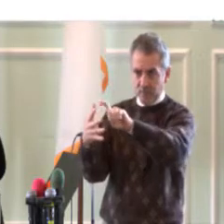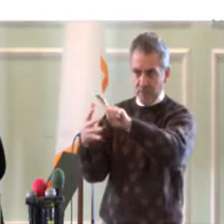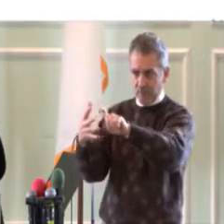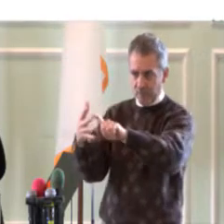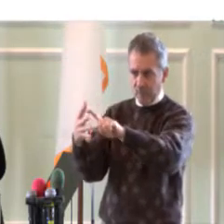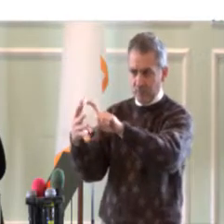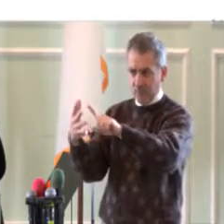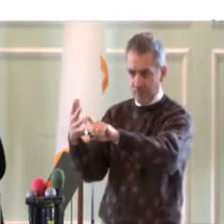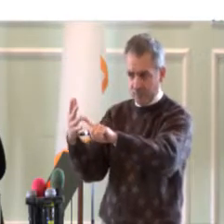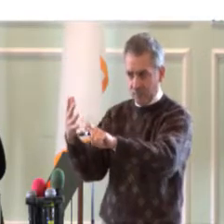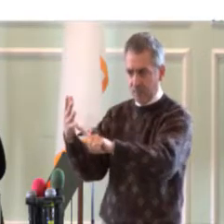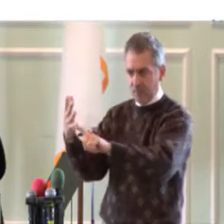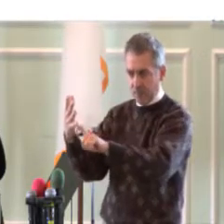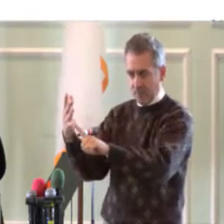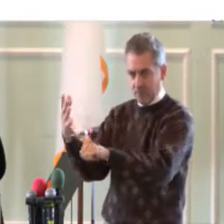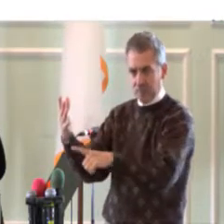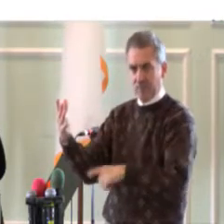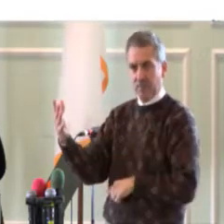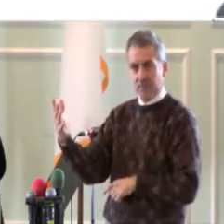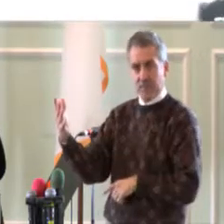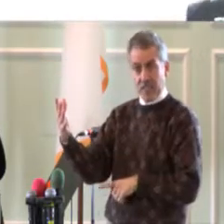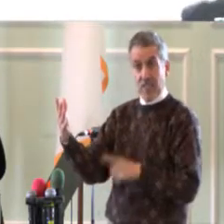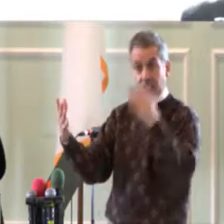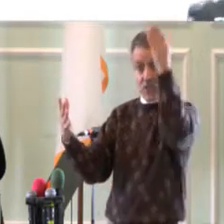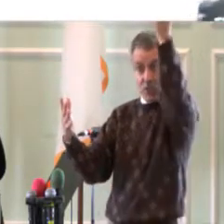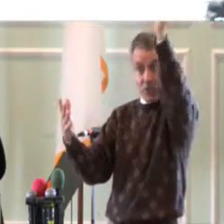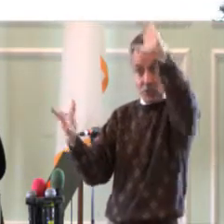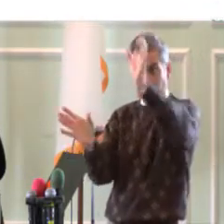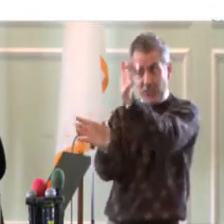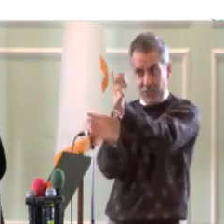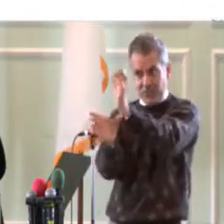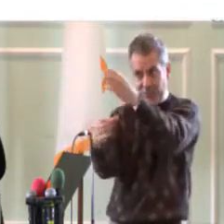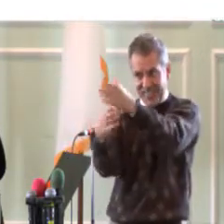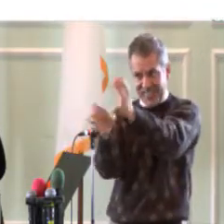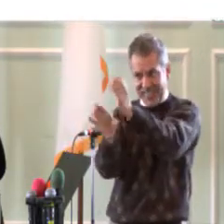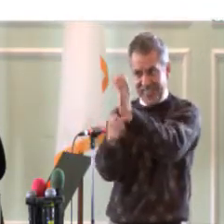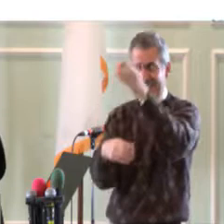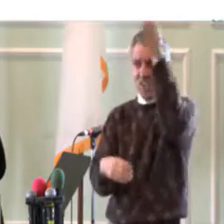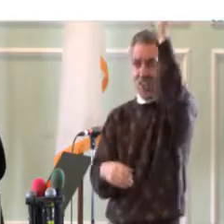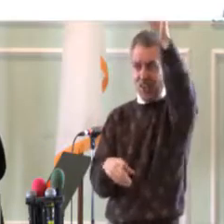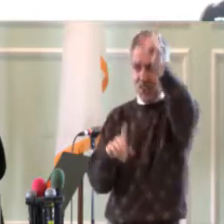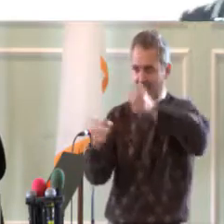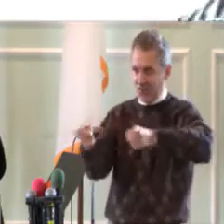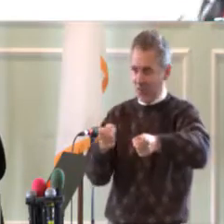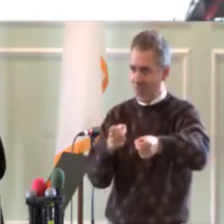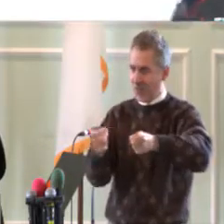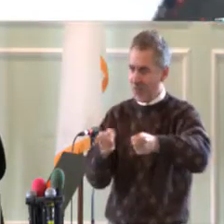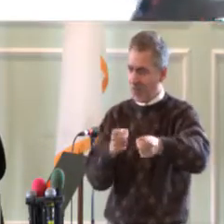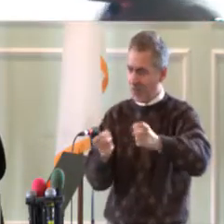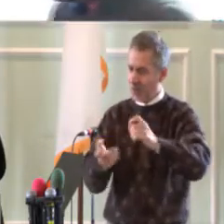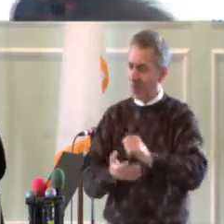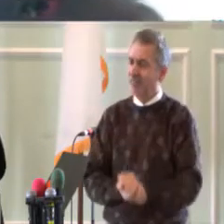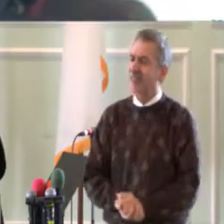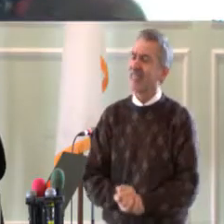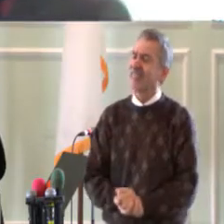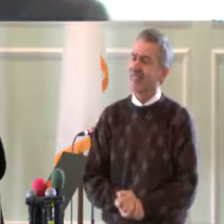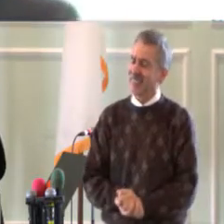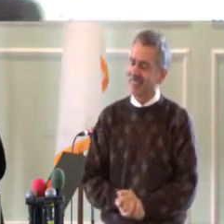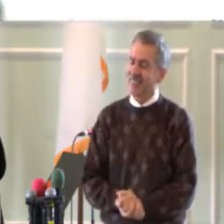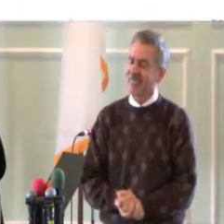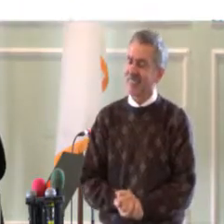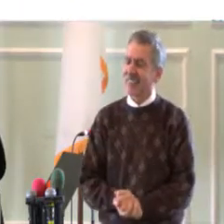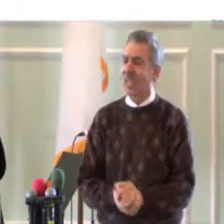creator. He is the one in charge. He is the one in control. Now, sometimes things happen in our life